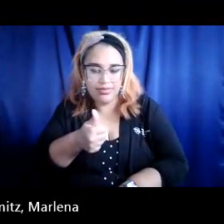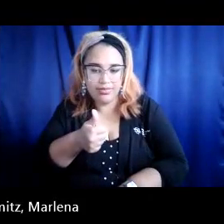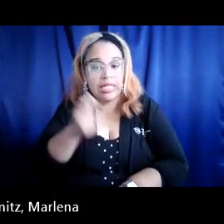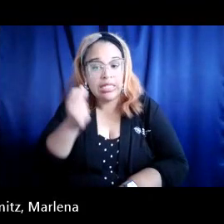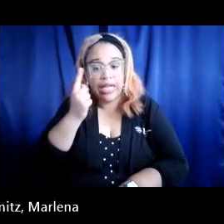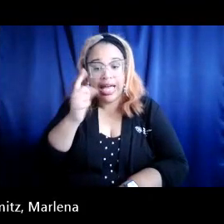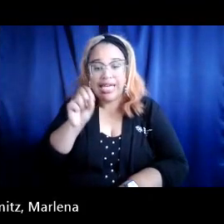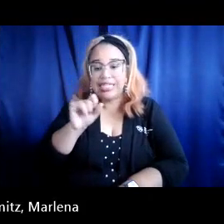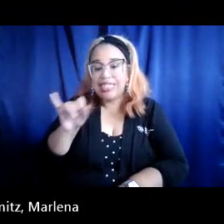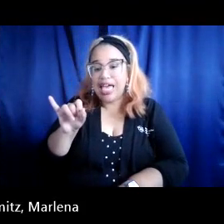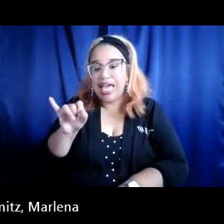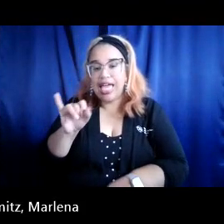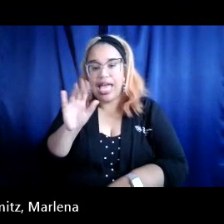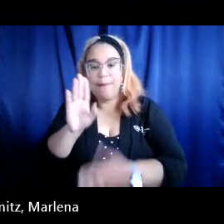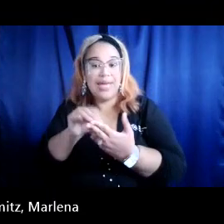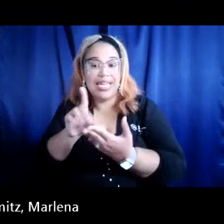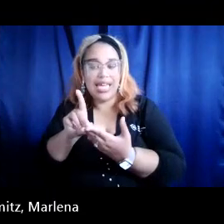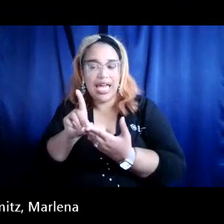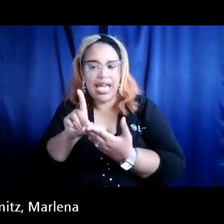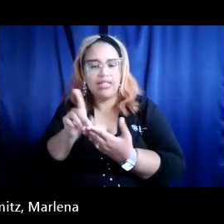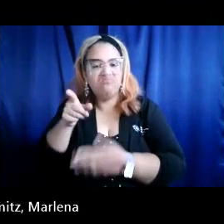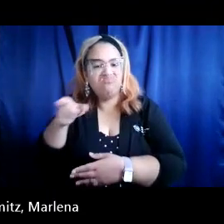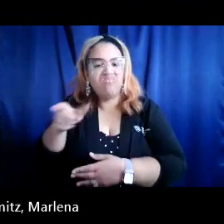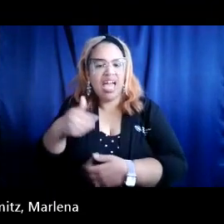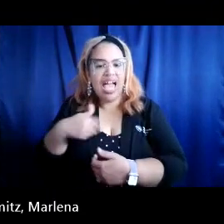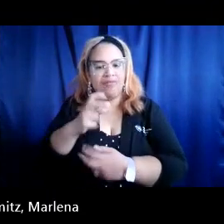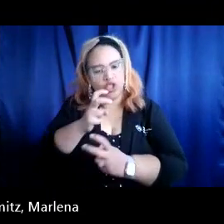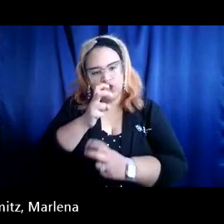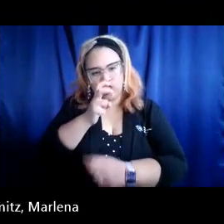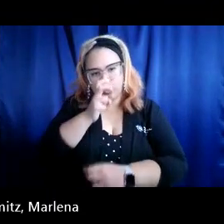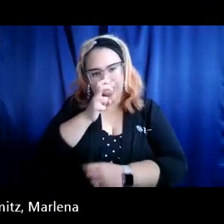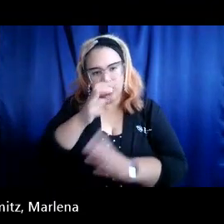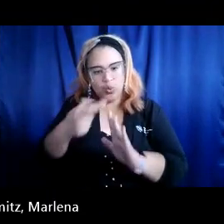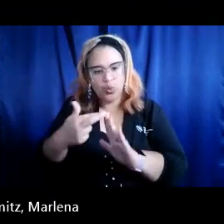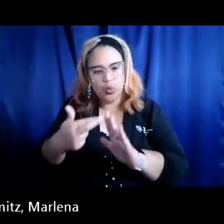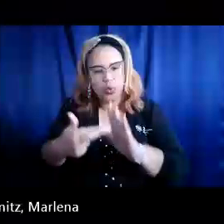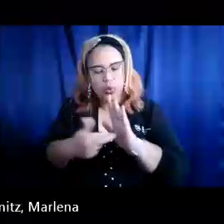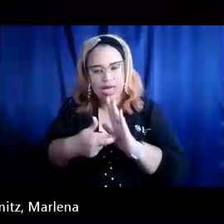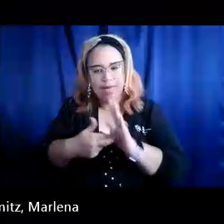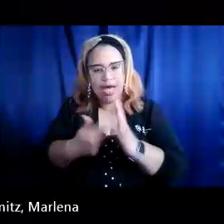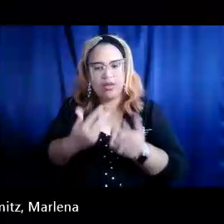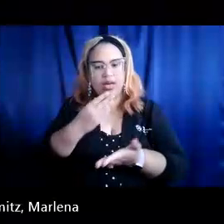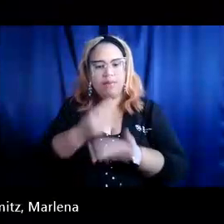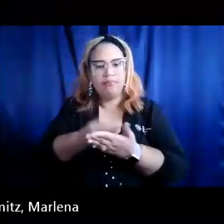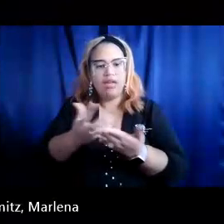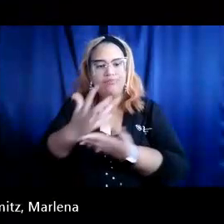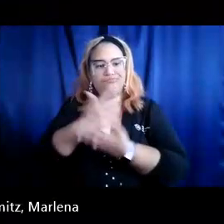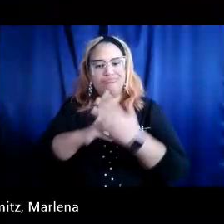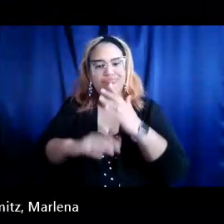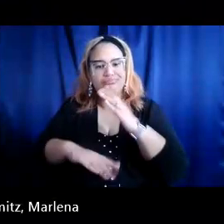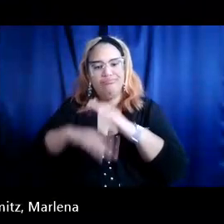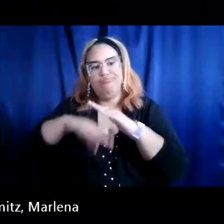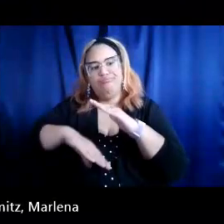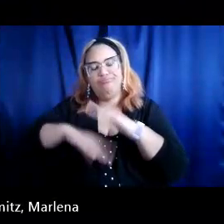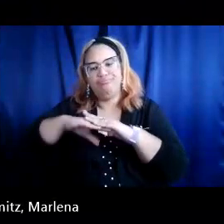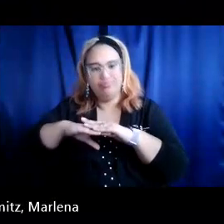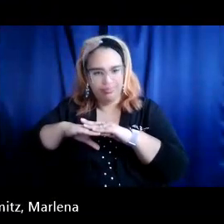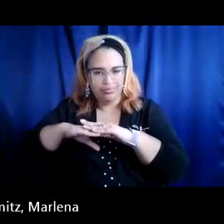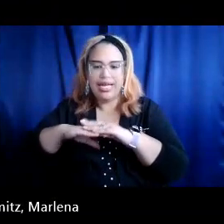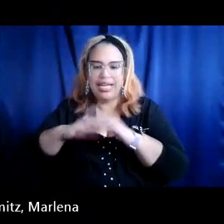your personal bank account. And so that is why ABLE accounts were created. It was a way to give the self-advocates and their providers,